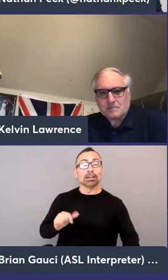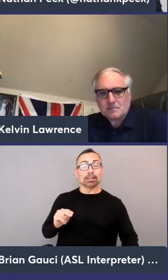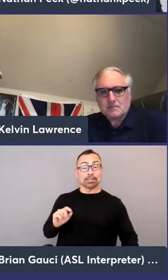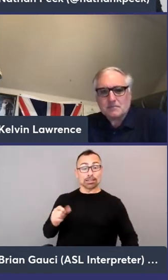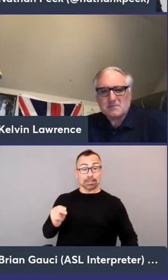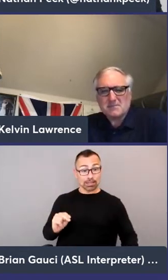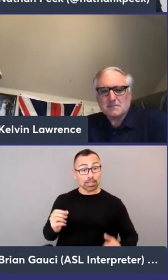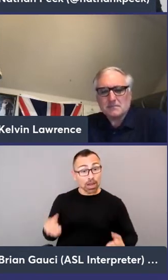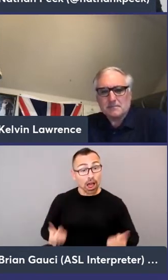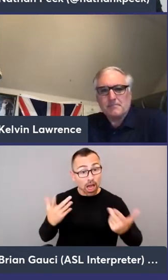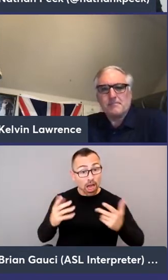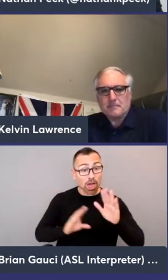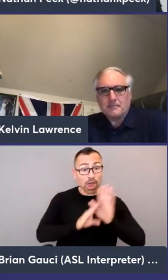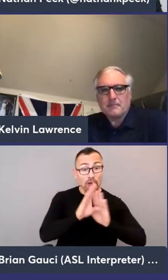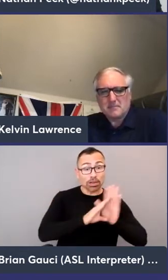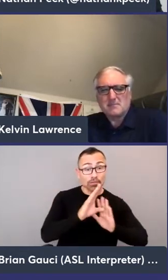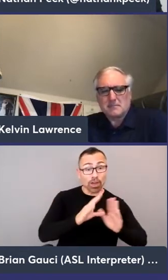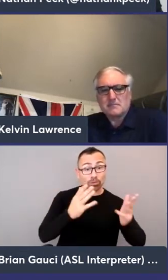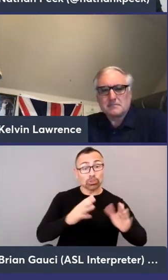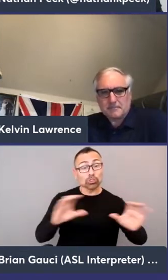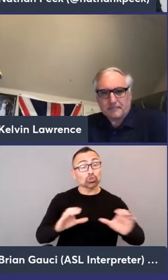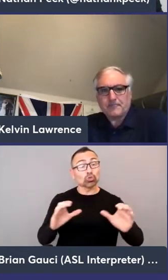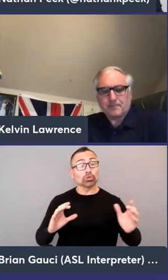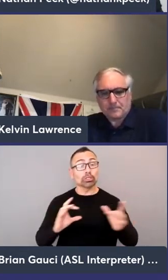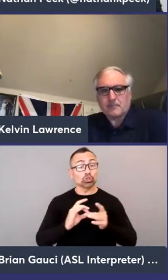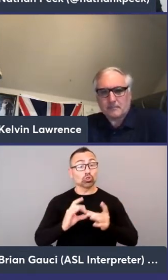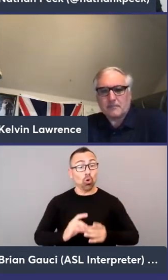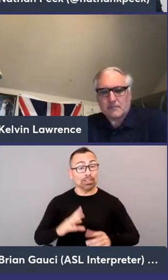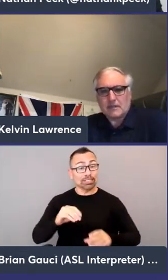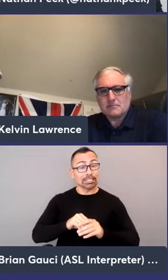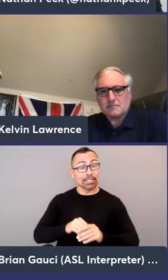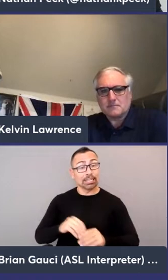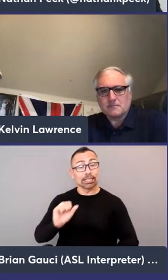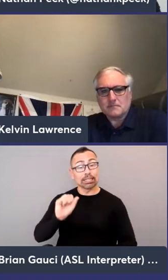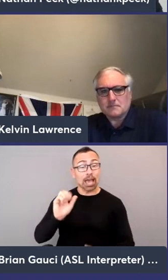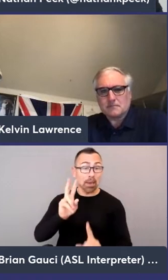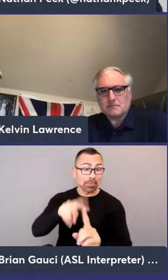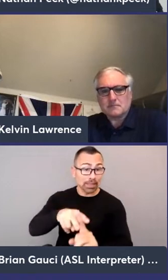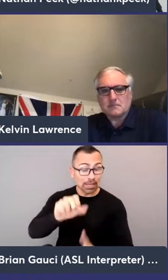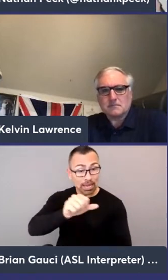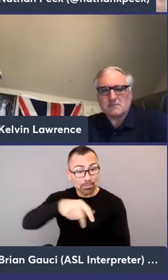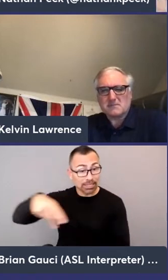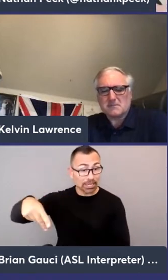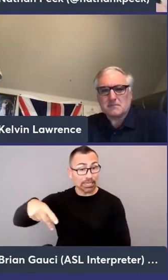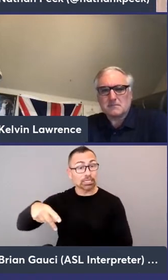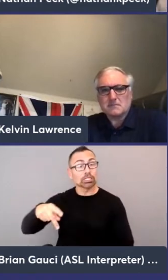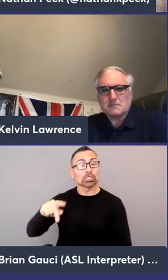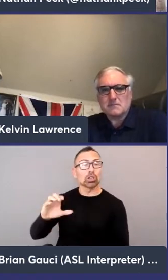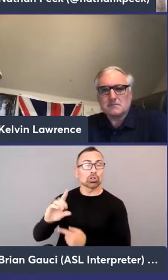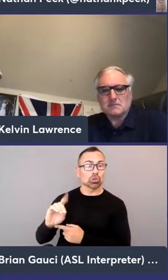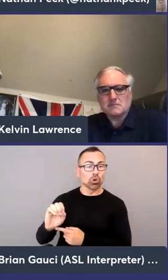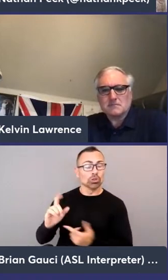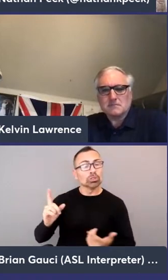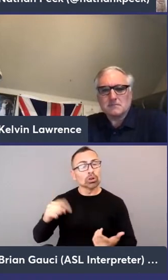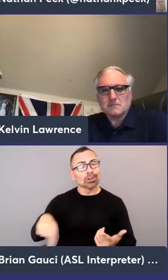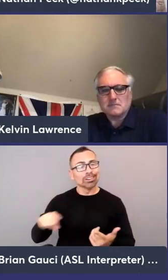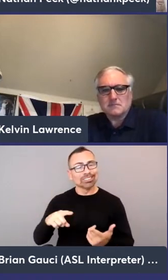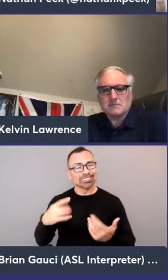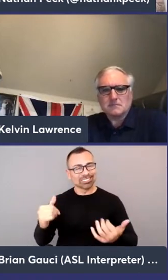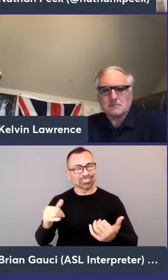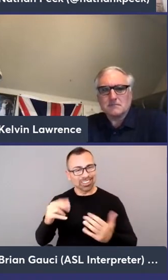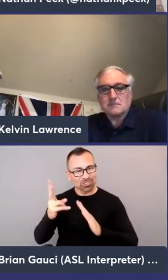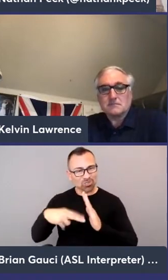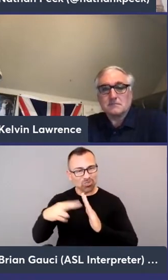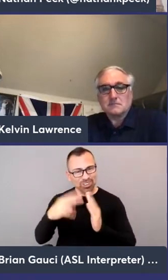the joins in the application side code as well. So in that case, a lot of these types of queries involve reading data into the process